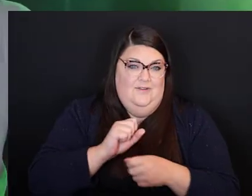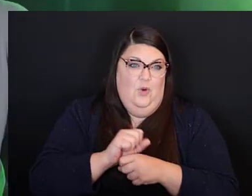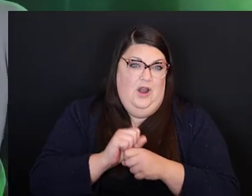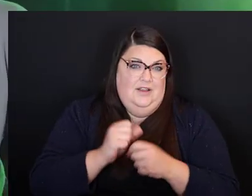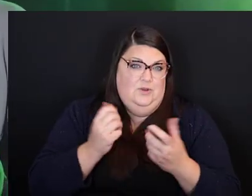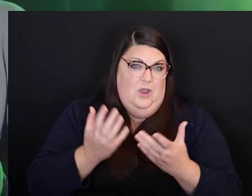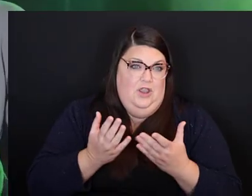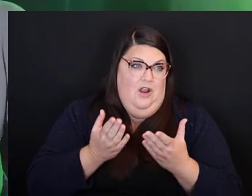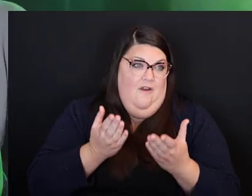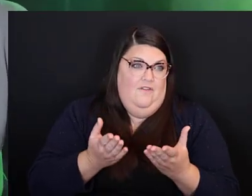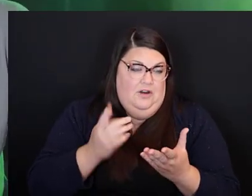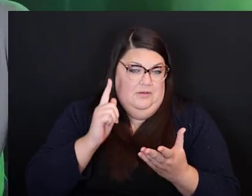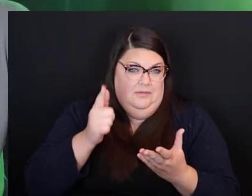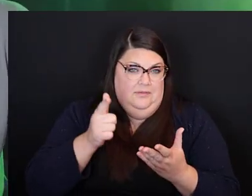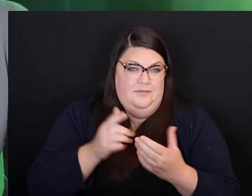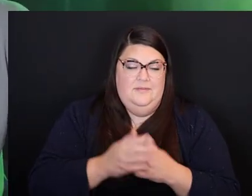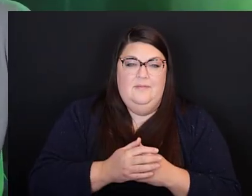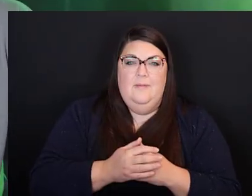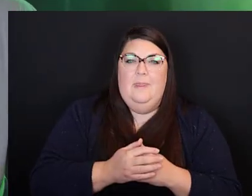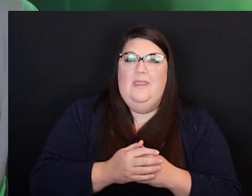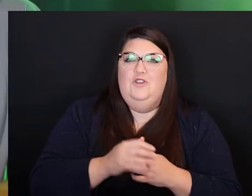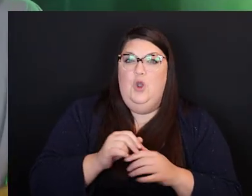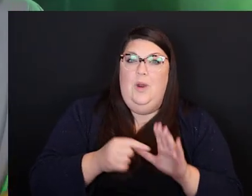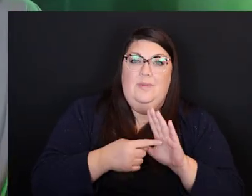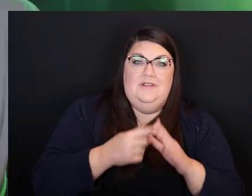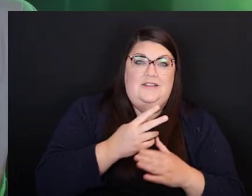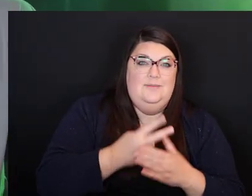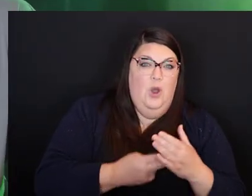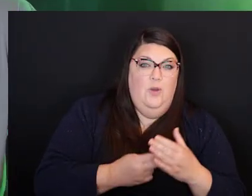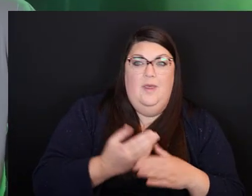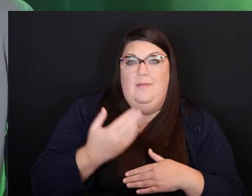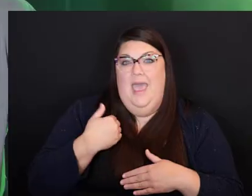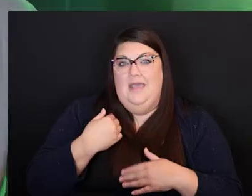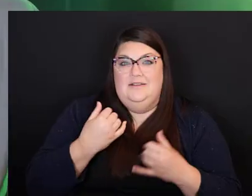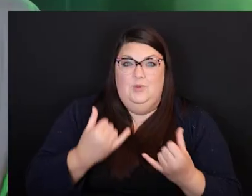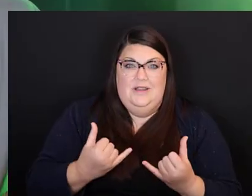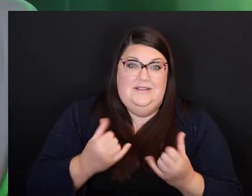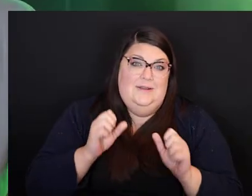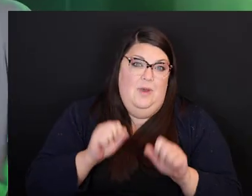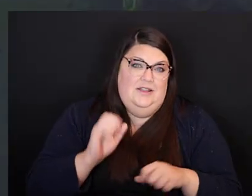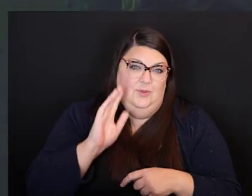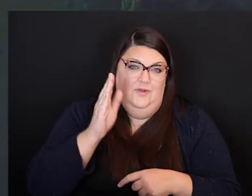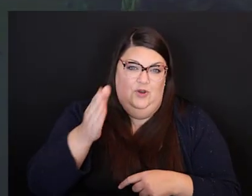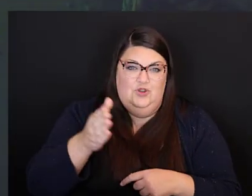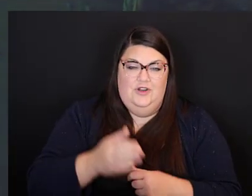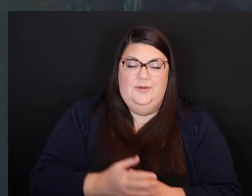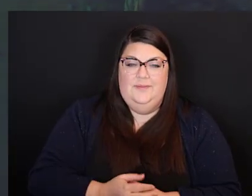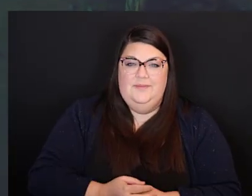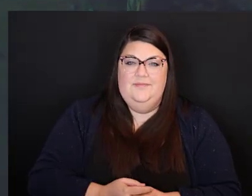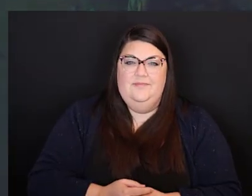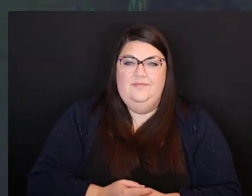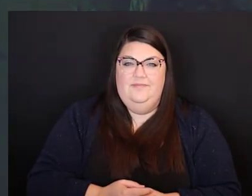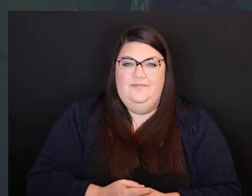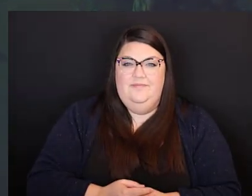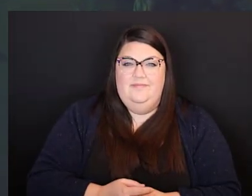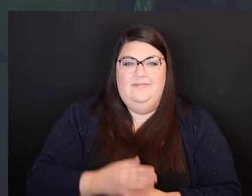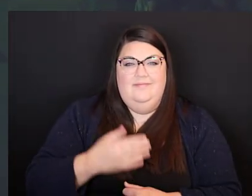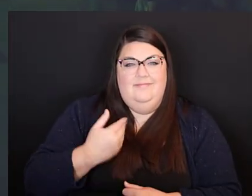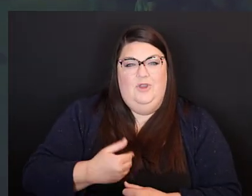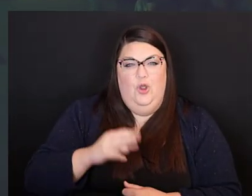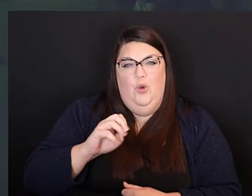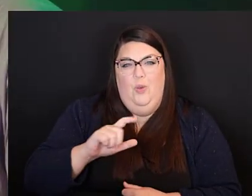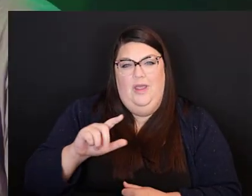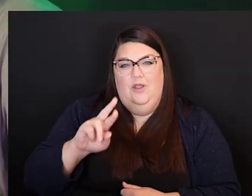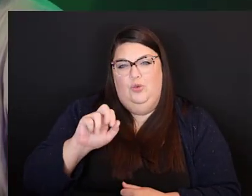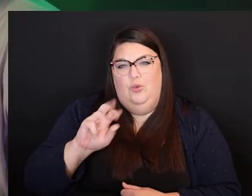this installation. So yeah, the piece represents both like the past, the present, and a possible future.